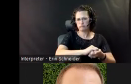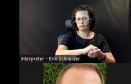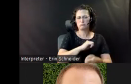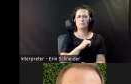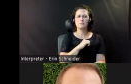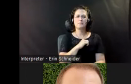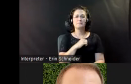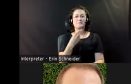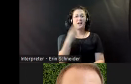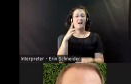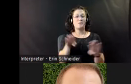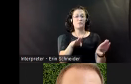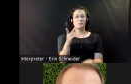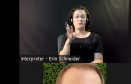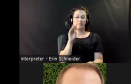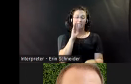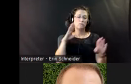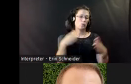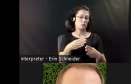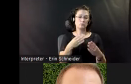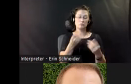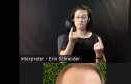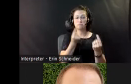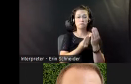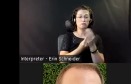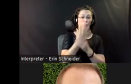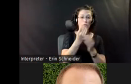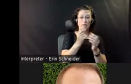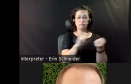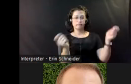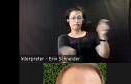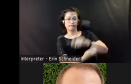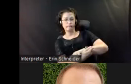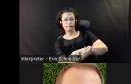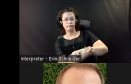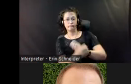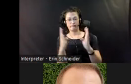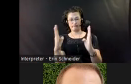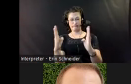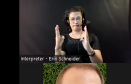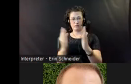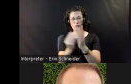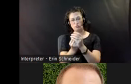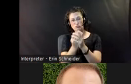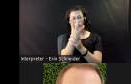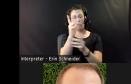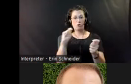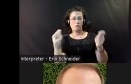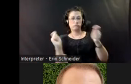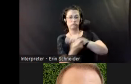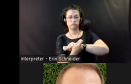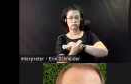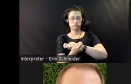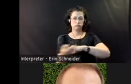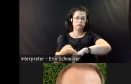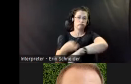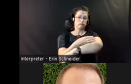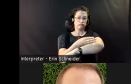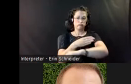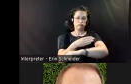transformation. They spend most of their time here. They're focusing on growing the organization and transforming the organization and not on running the